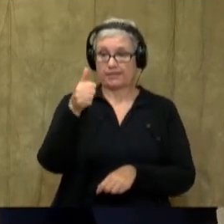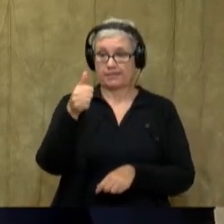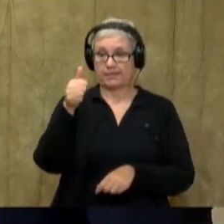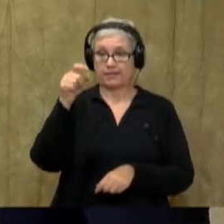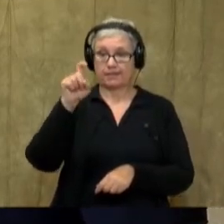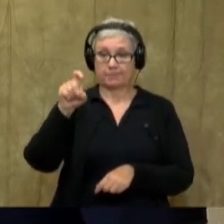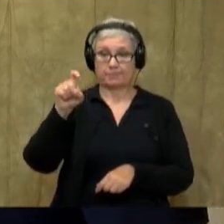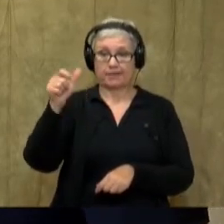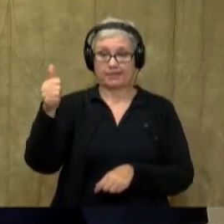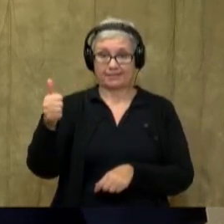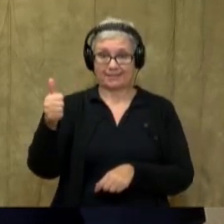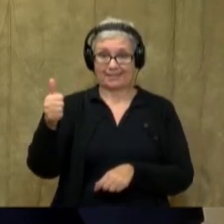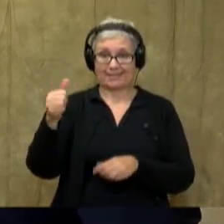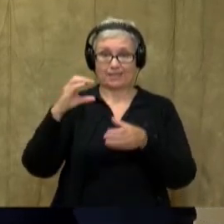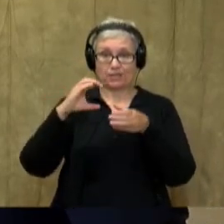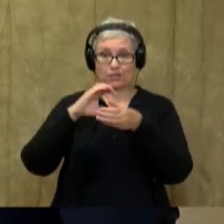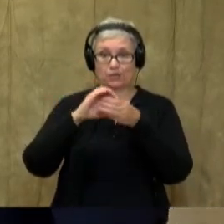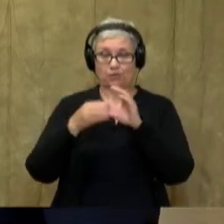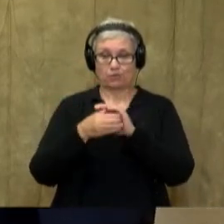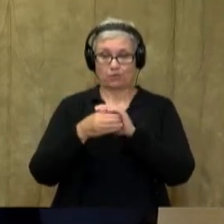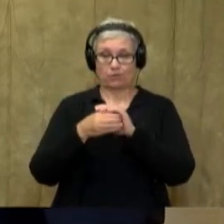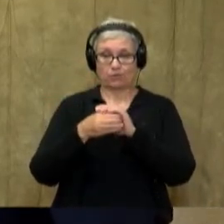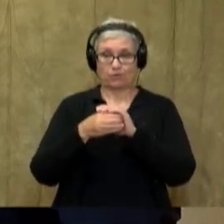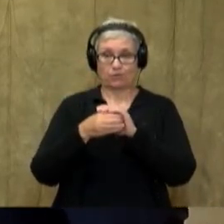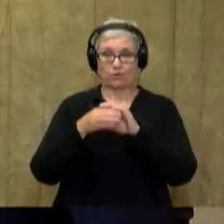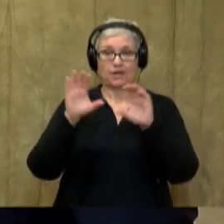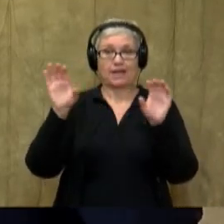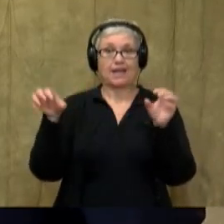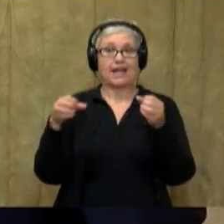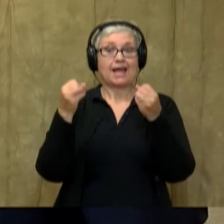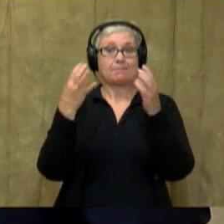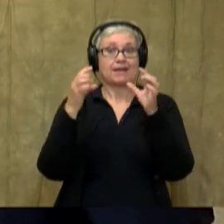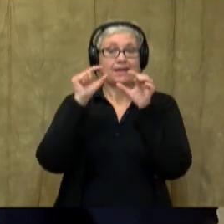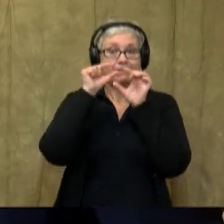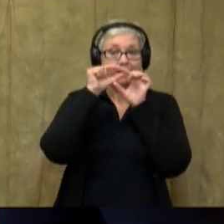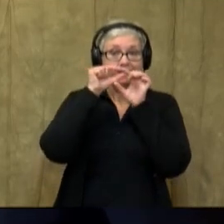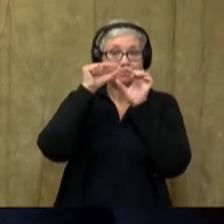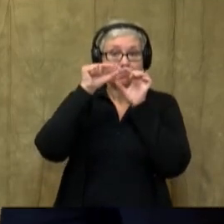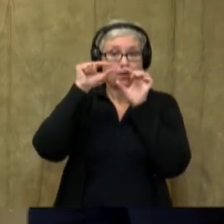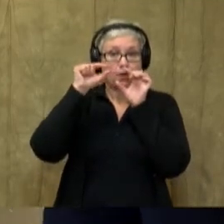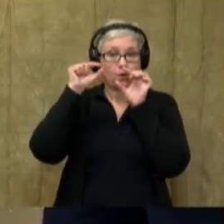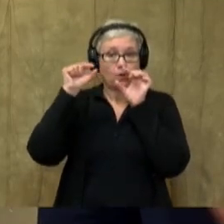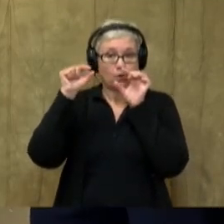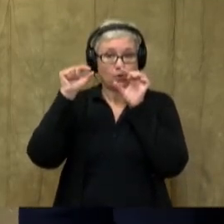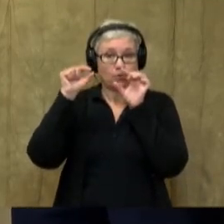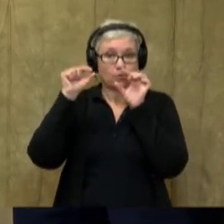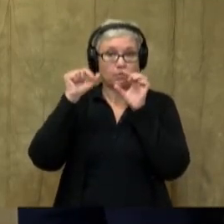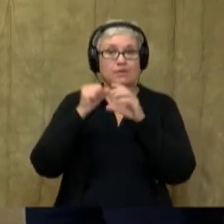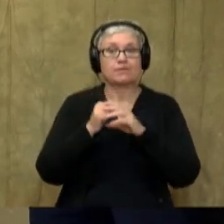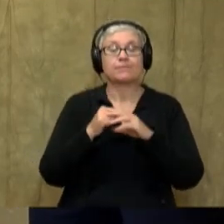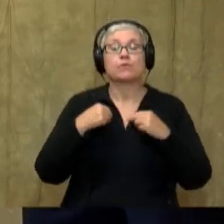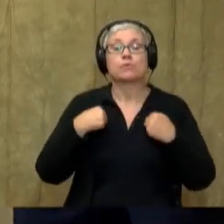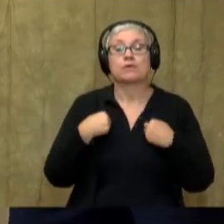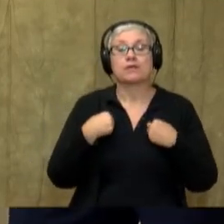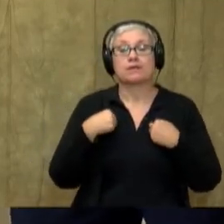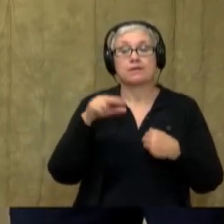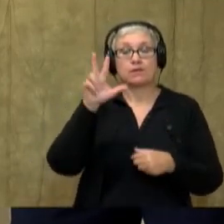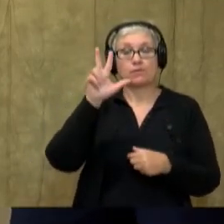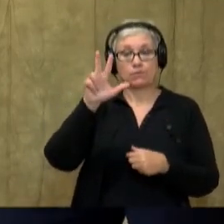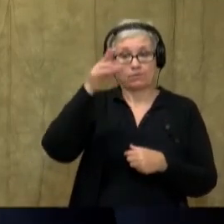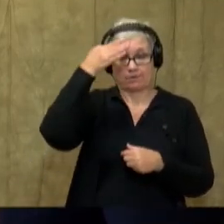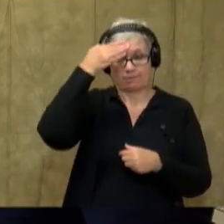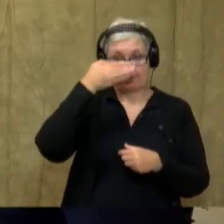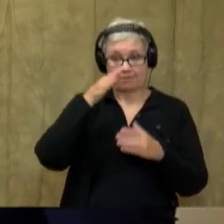cube, how many of those smaller unit cubes, so these smaller cubes, how many of them would have 3 faces